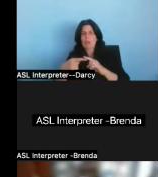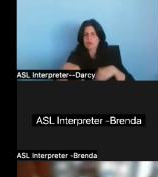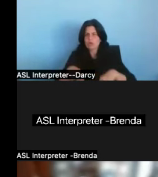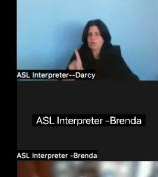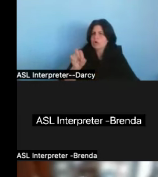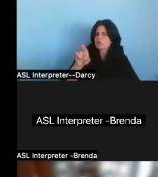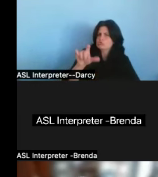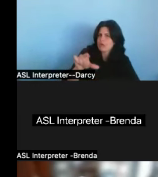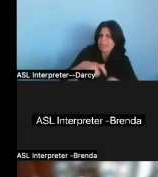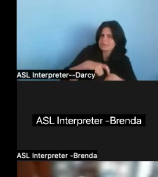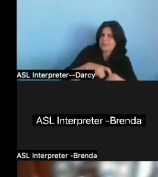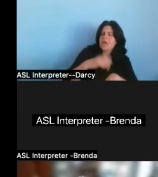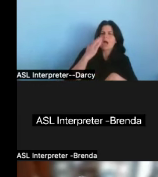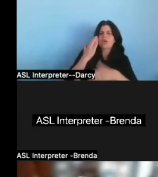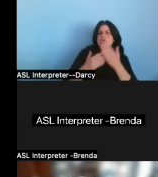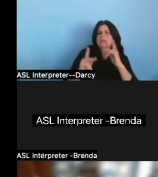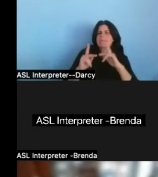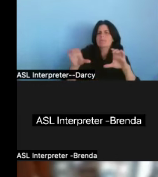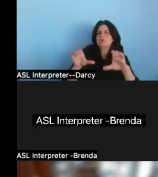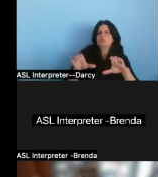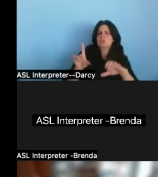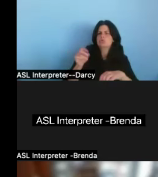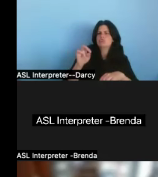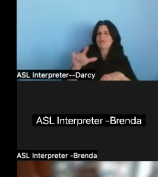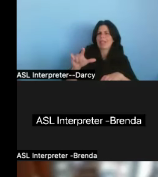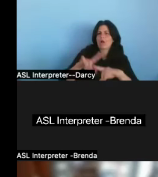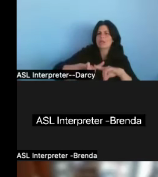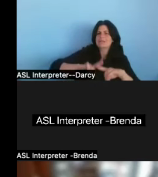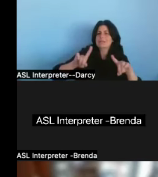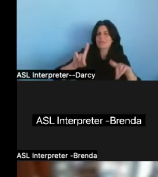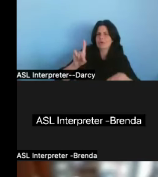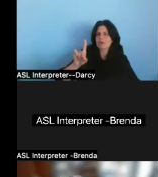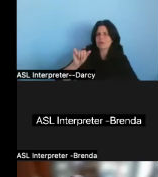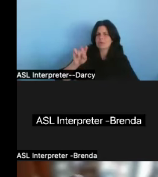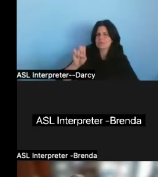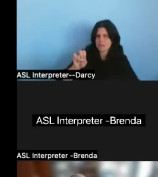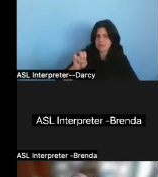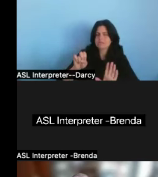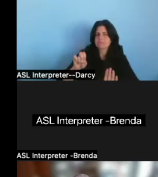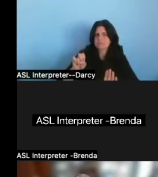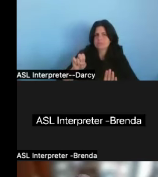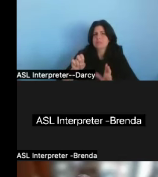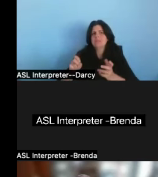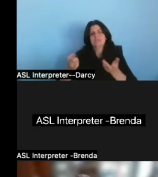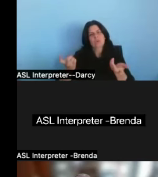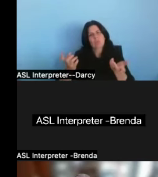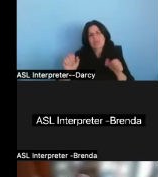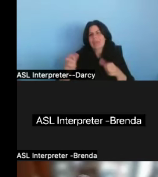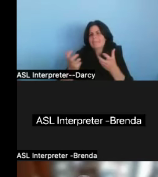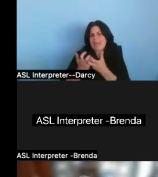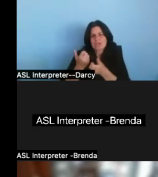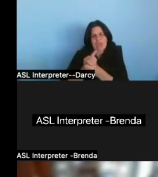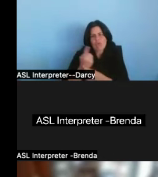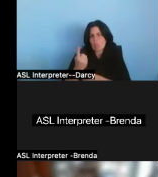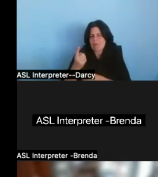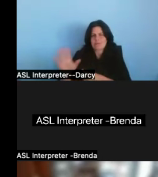on different dates, and so we can't schedule it to go to everyone on your date, but we are going